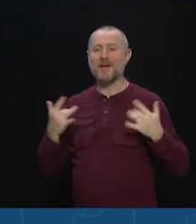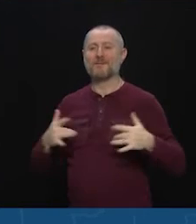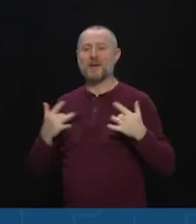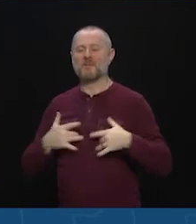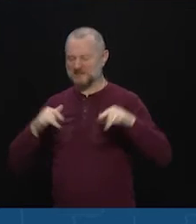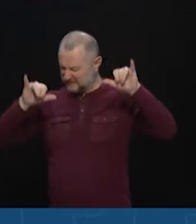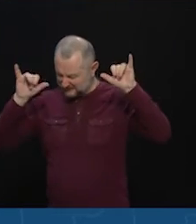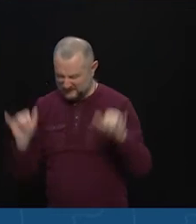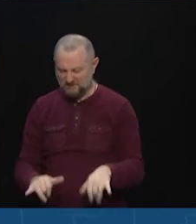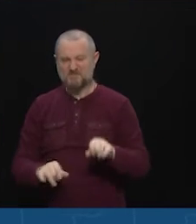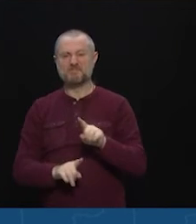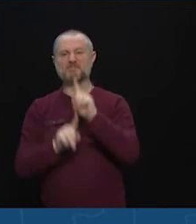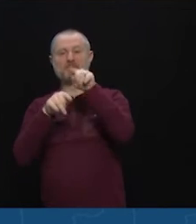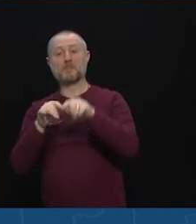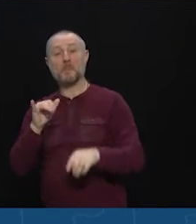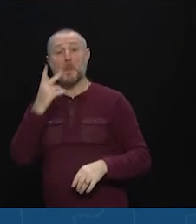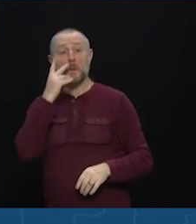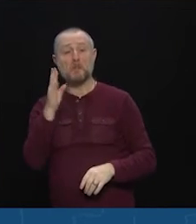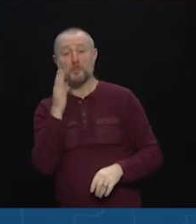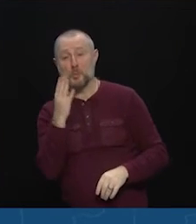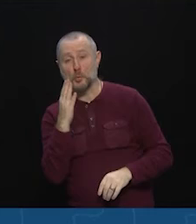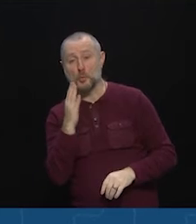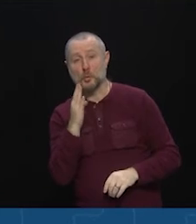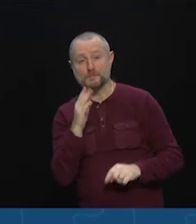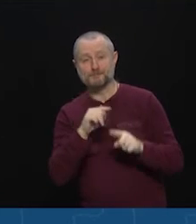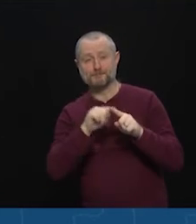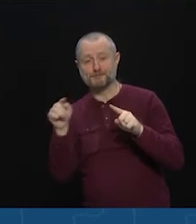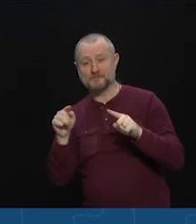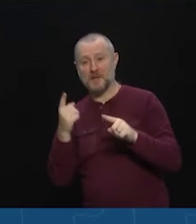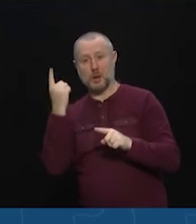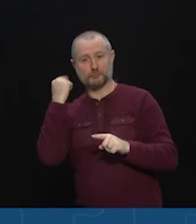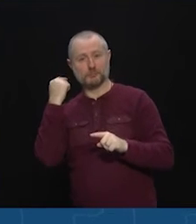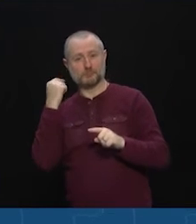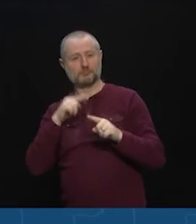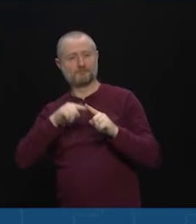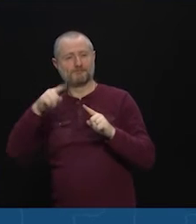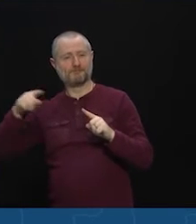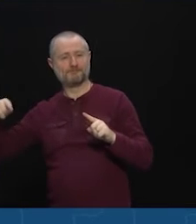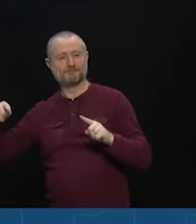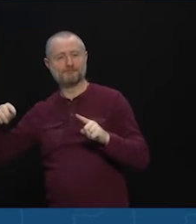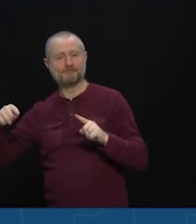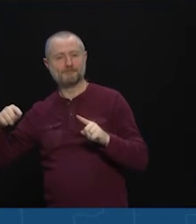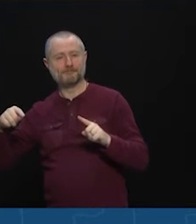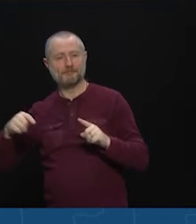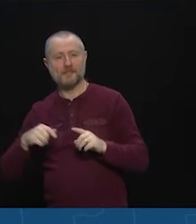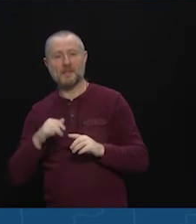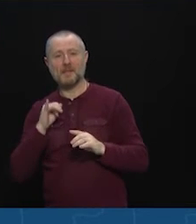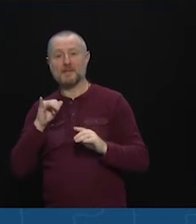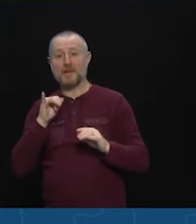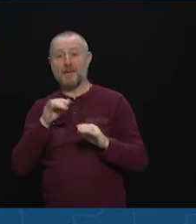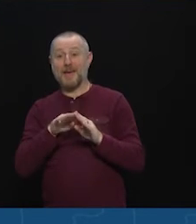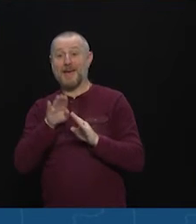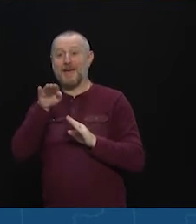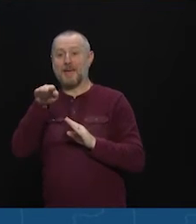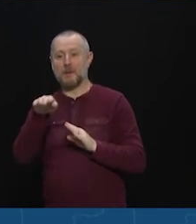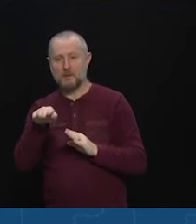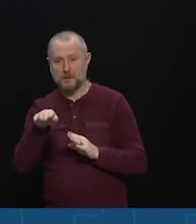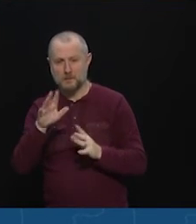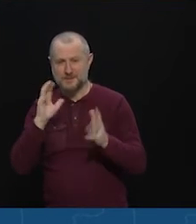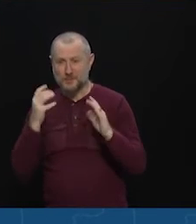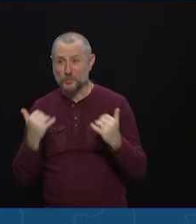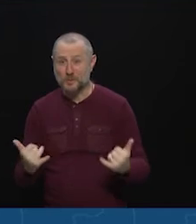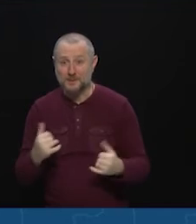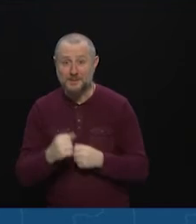is 2020. That was last year, kind of nice and flat there. And all of a sudden you saw the peak. Look at this year, the gold